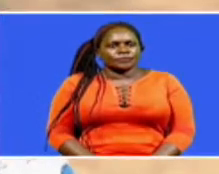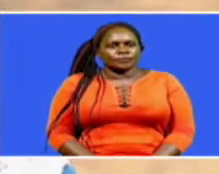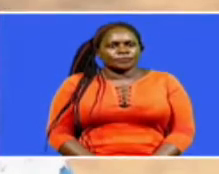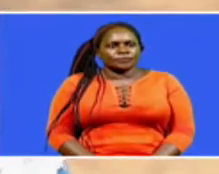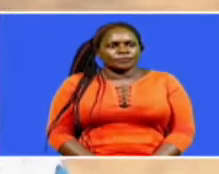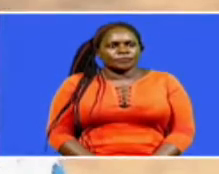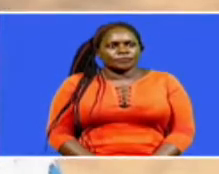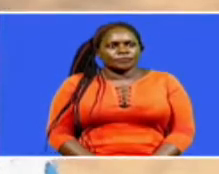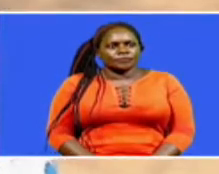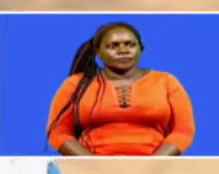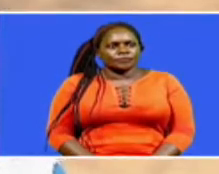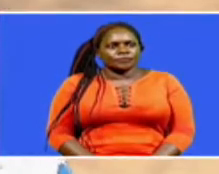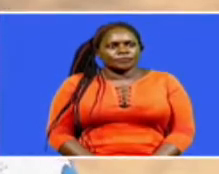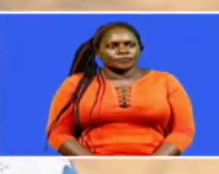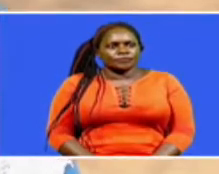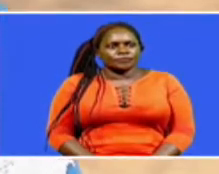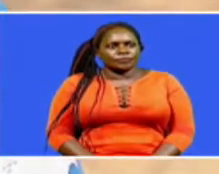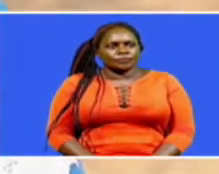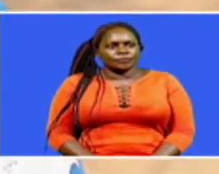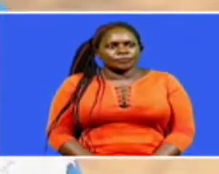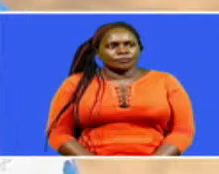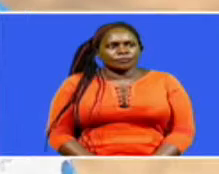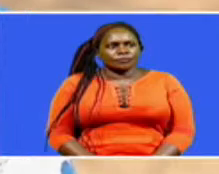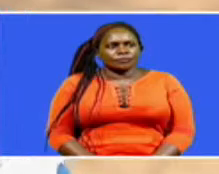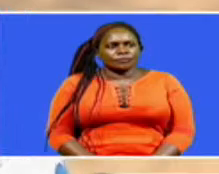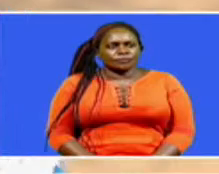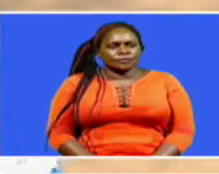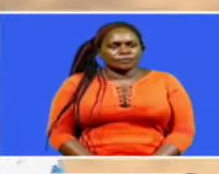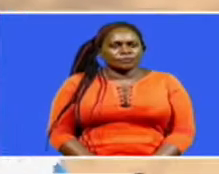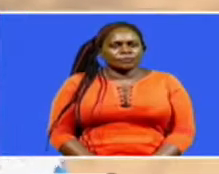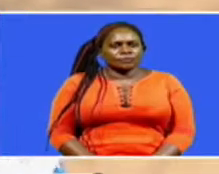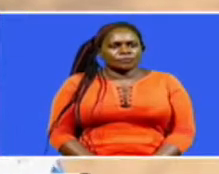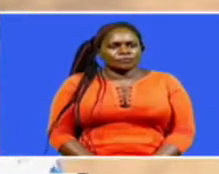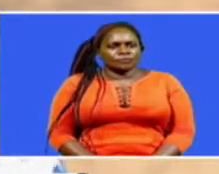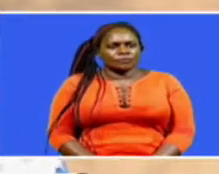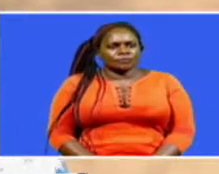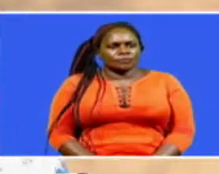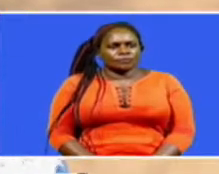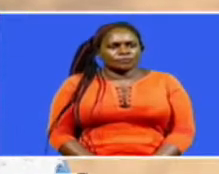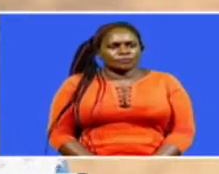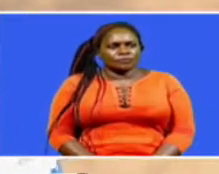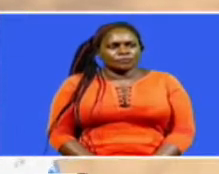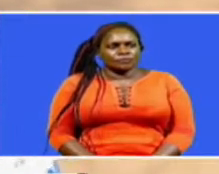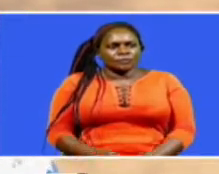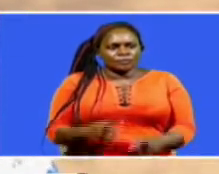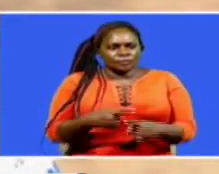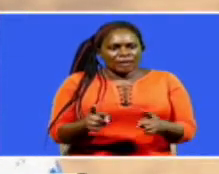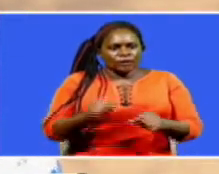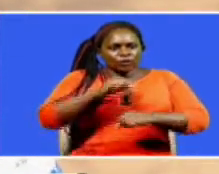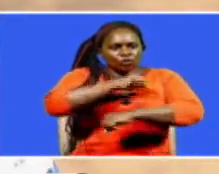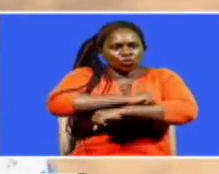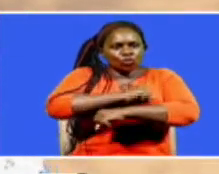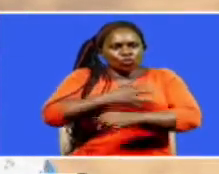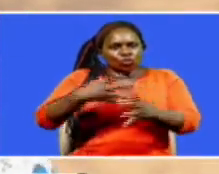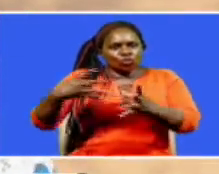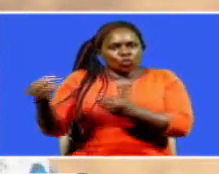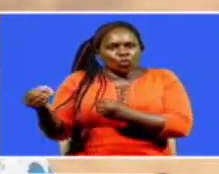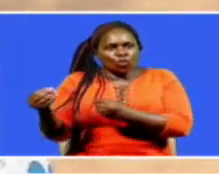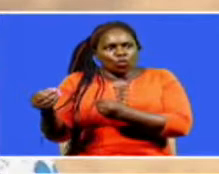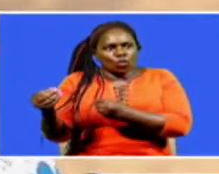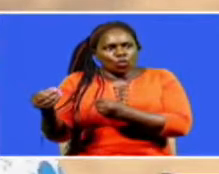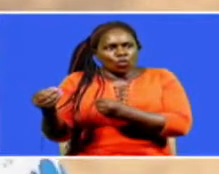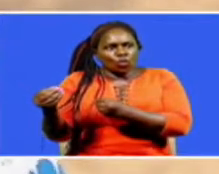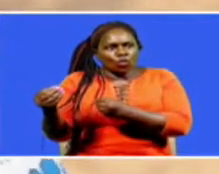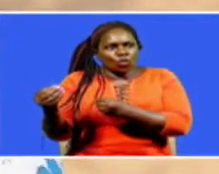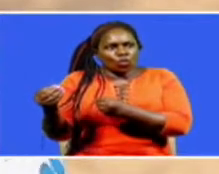Sana hawezi kusoma shule, anakataza kuenda shule, wanaolewa. Sasa lakini shule tunaenda, hata kama